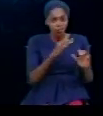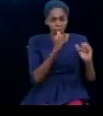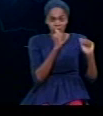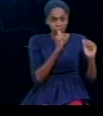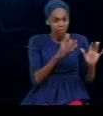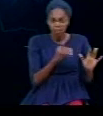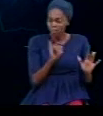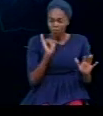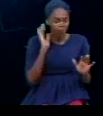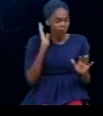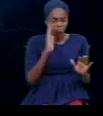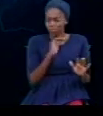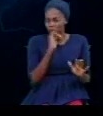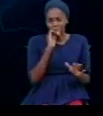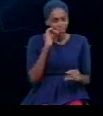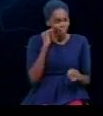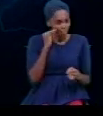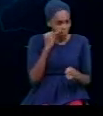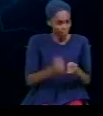today.